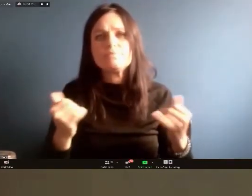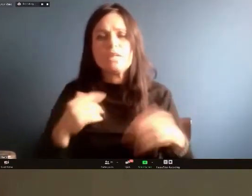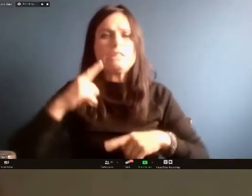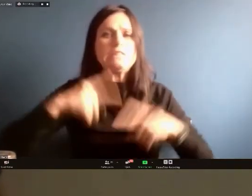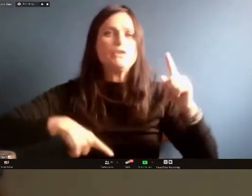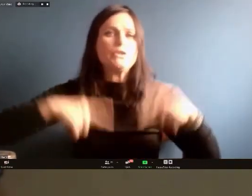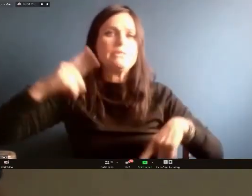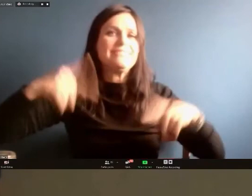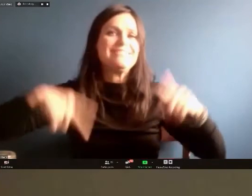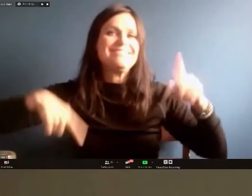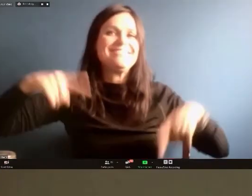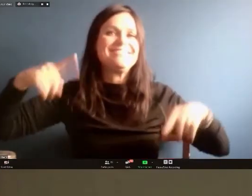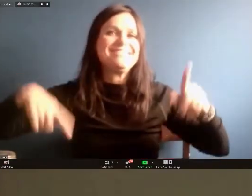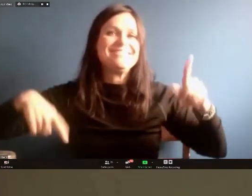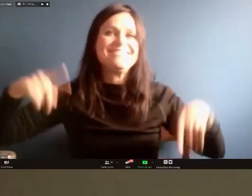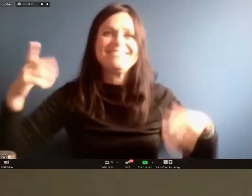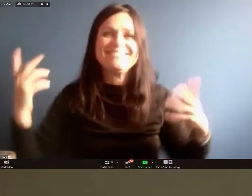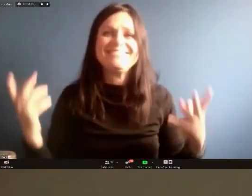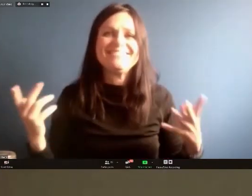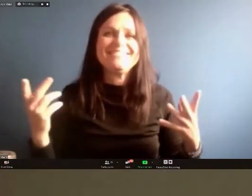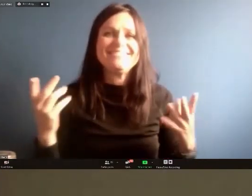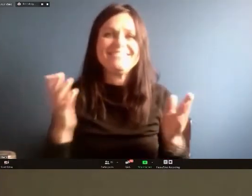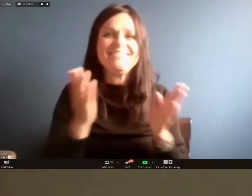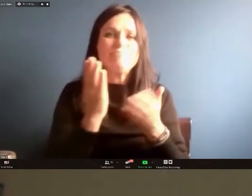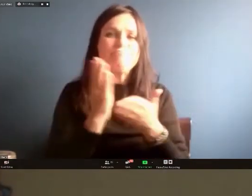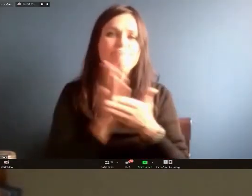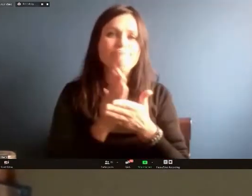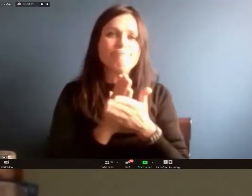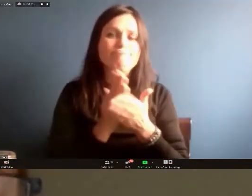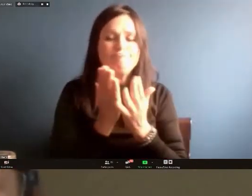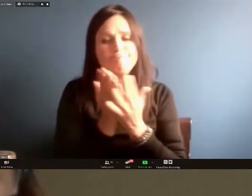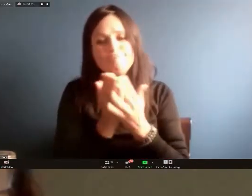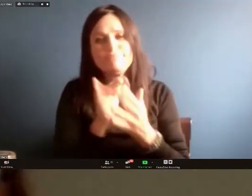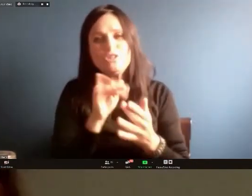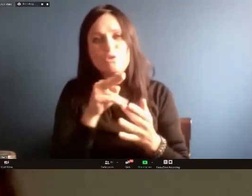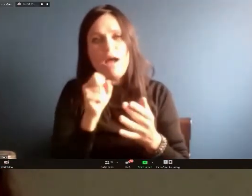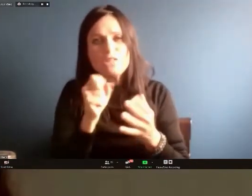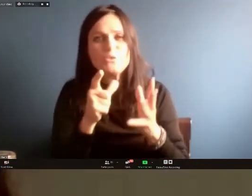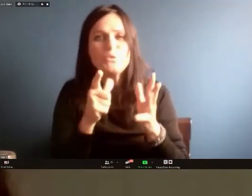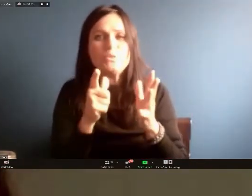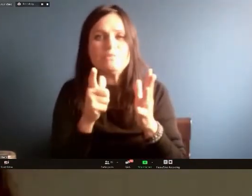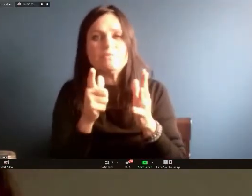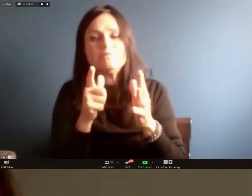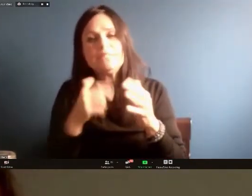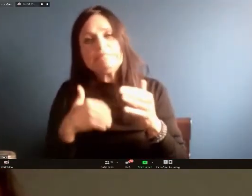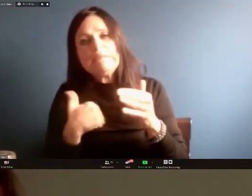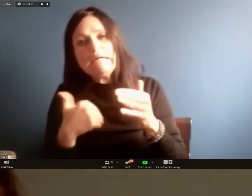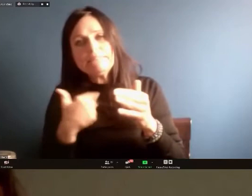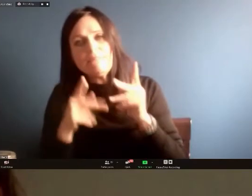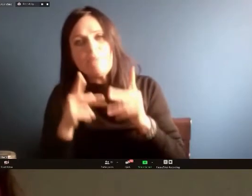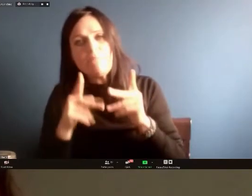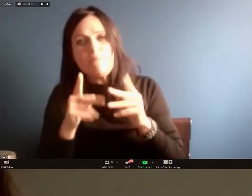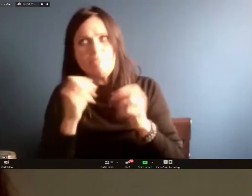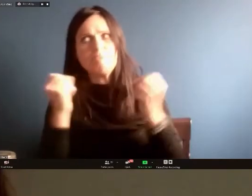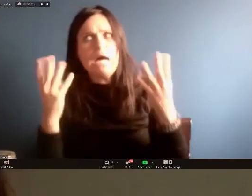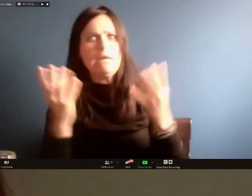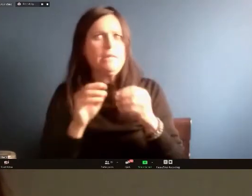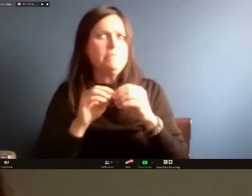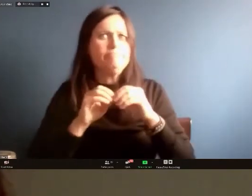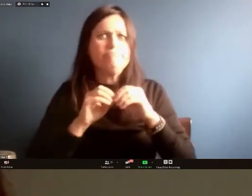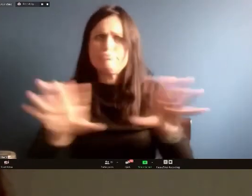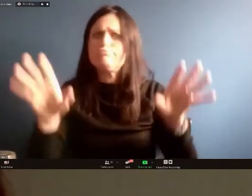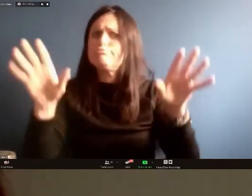diversity in our middle grade YA world. And so some more